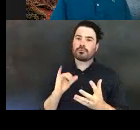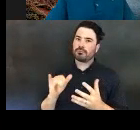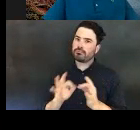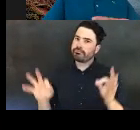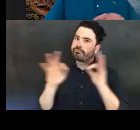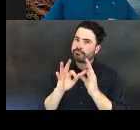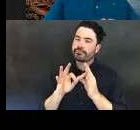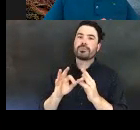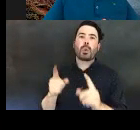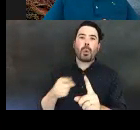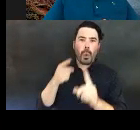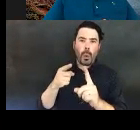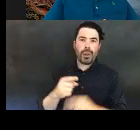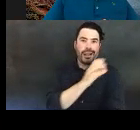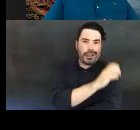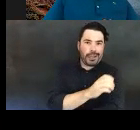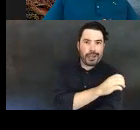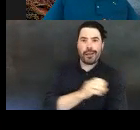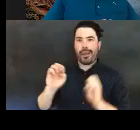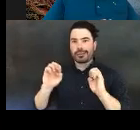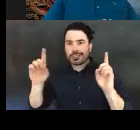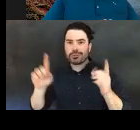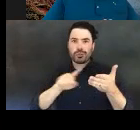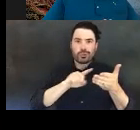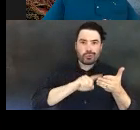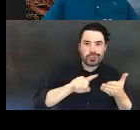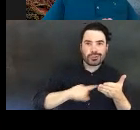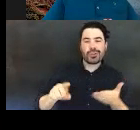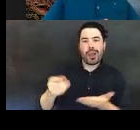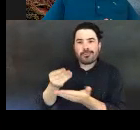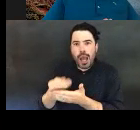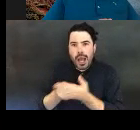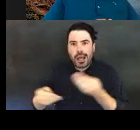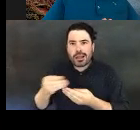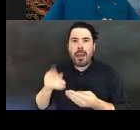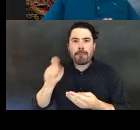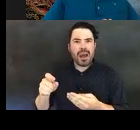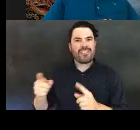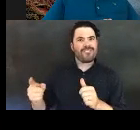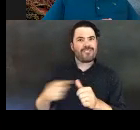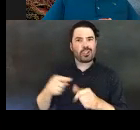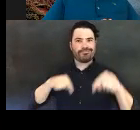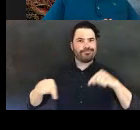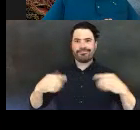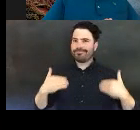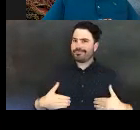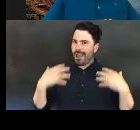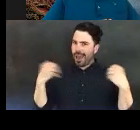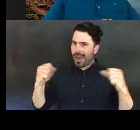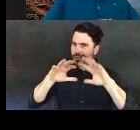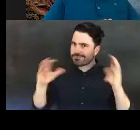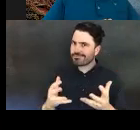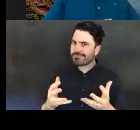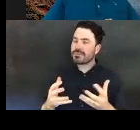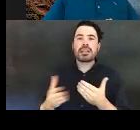care, education, research, and our financial goals. No matter what we hope to achieve, we do